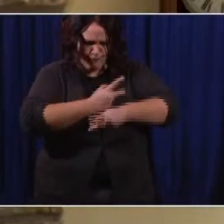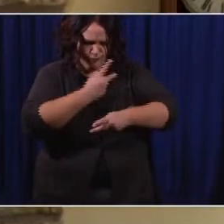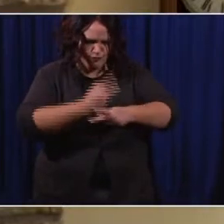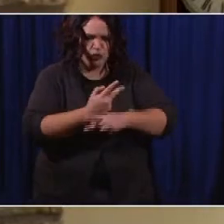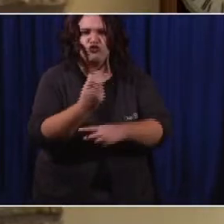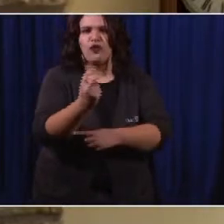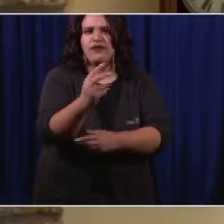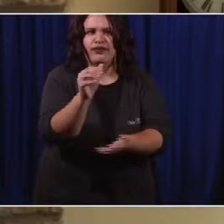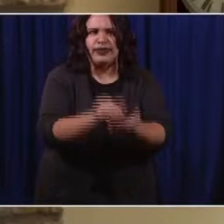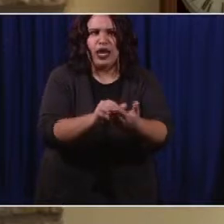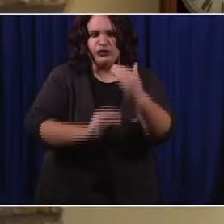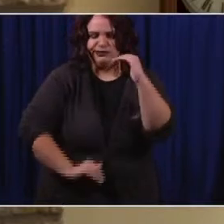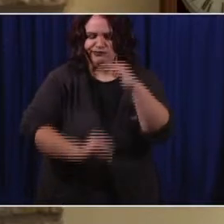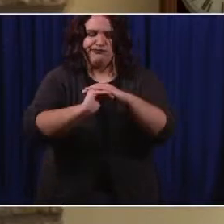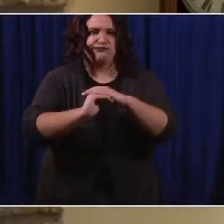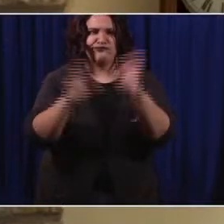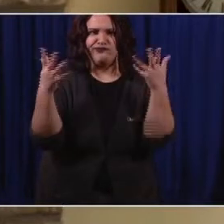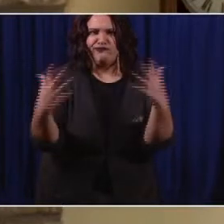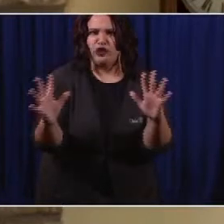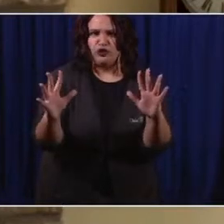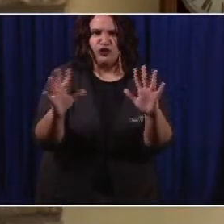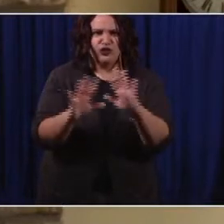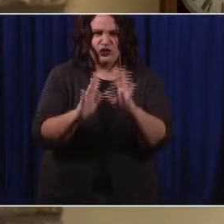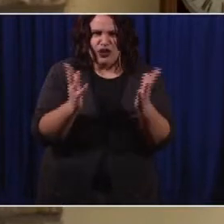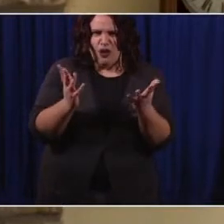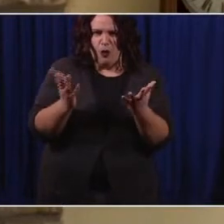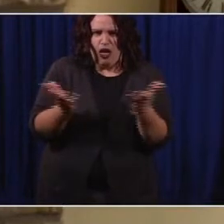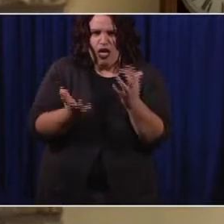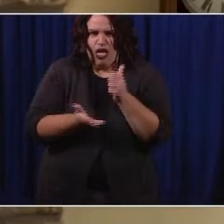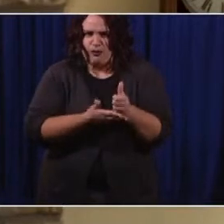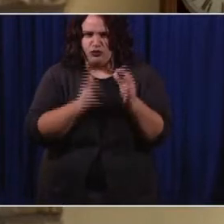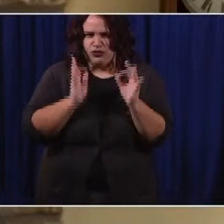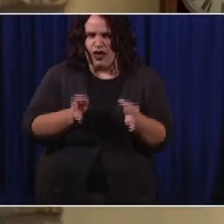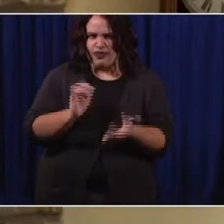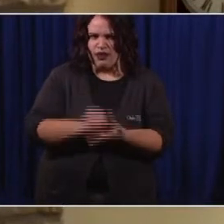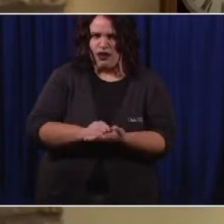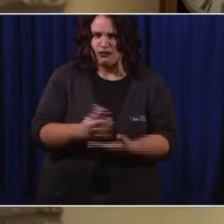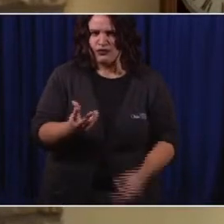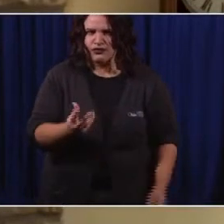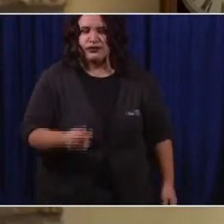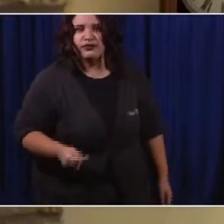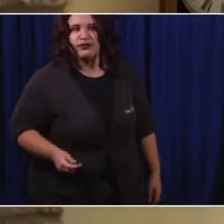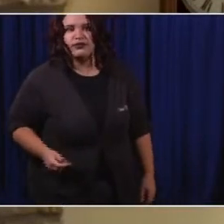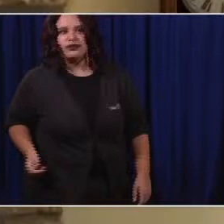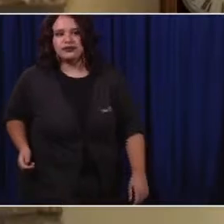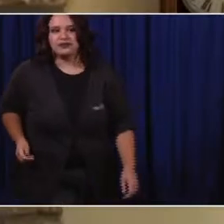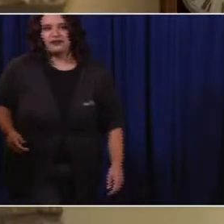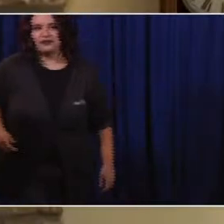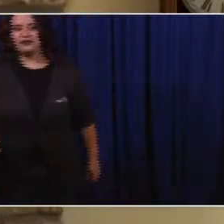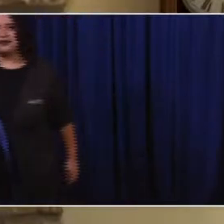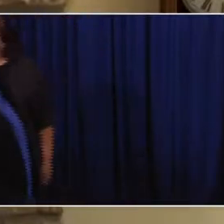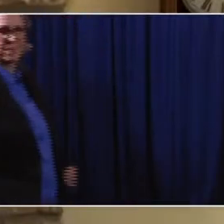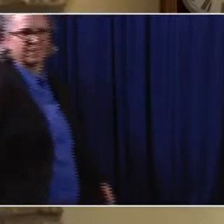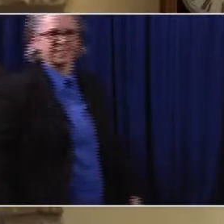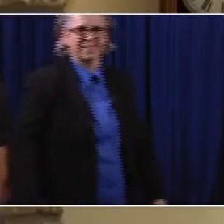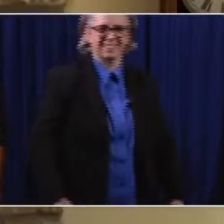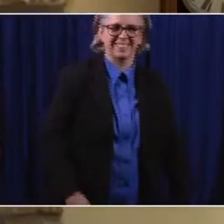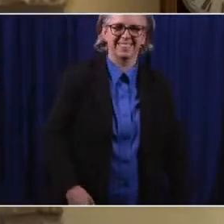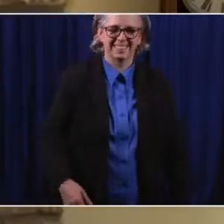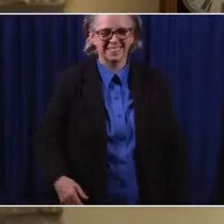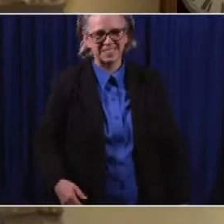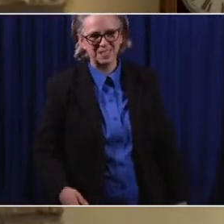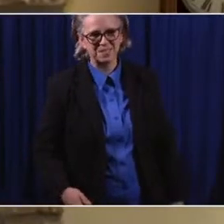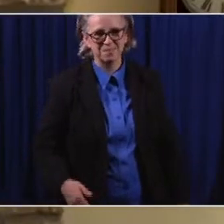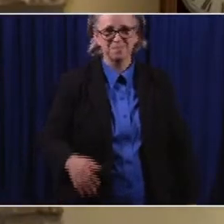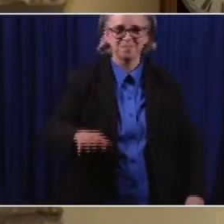the spectators at 12,000 this season? Yeah, part of this is an art. Part of this is an art as well as a